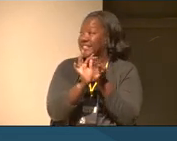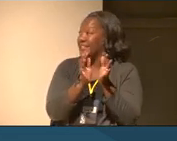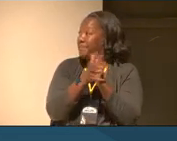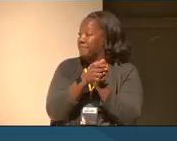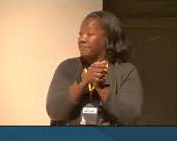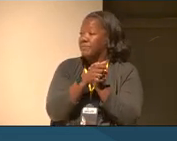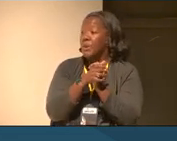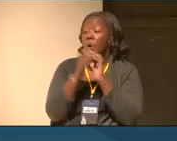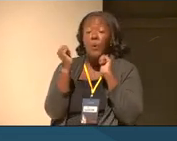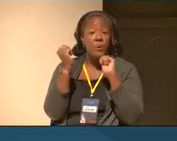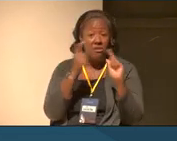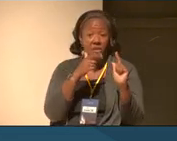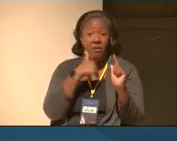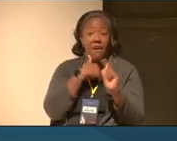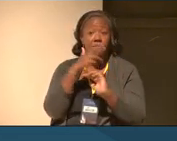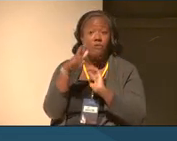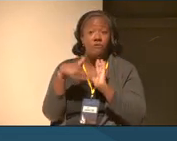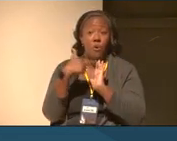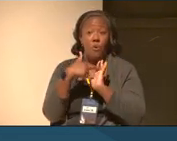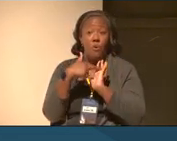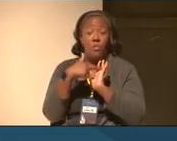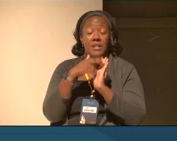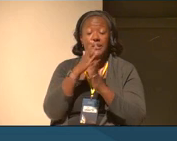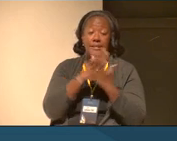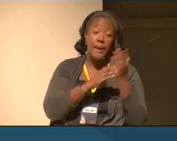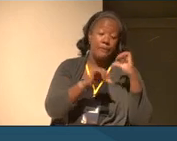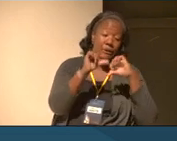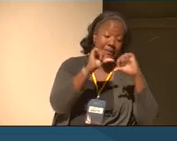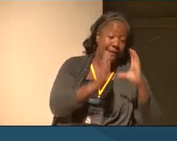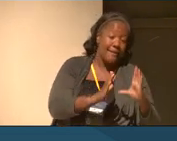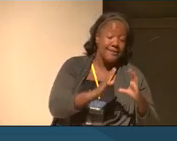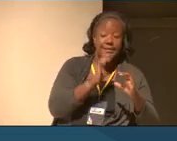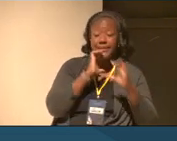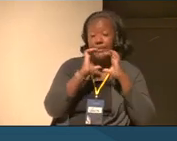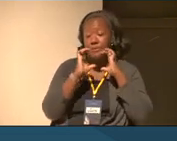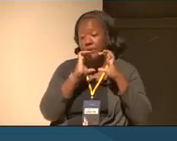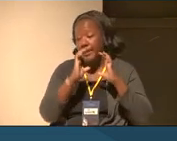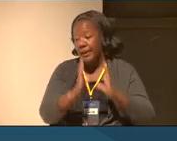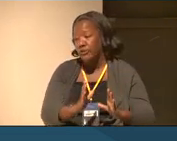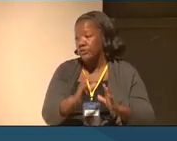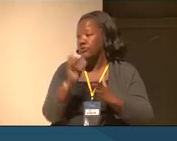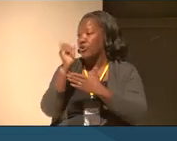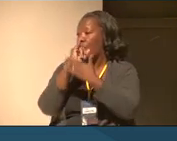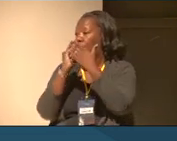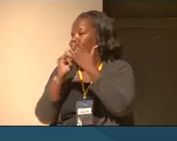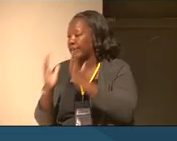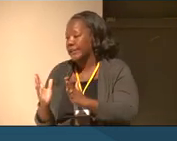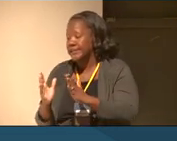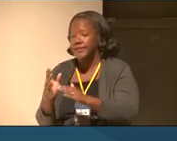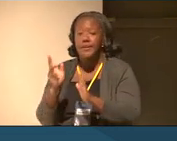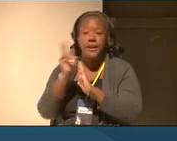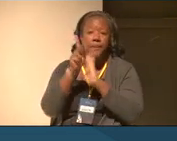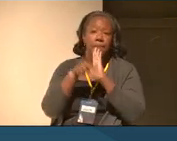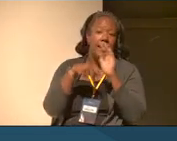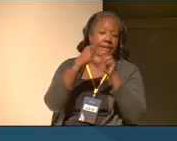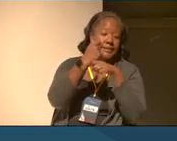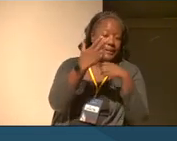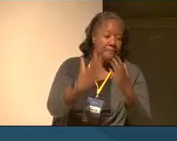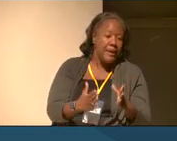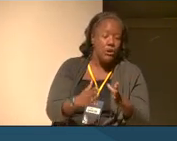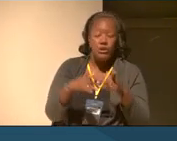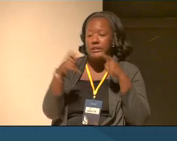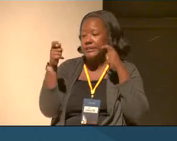have a role to play. Some of us play a role as scientists or communicators, some as artists, some as policymakers, management, or